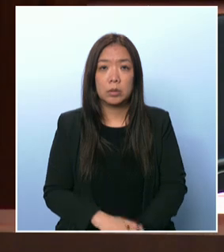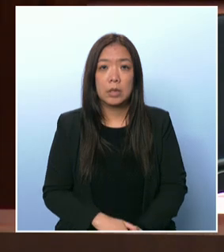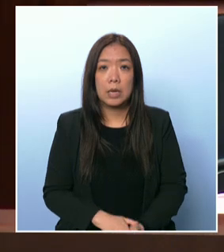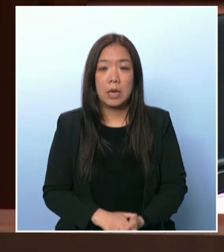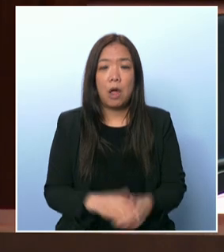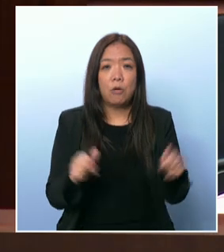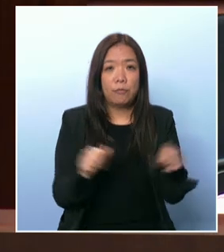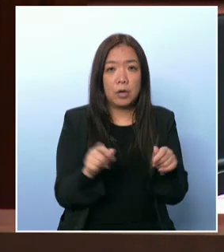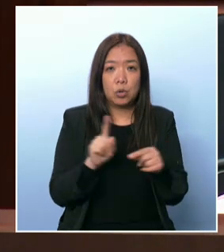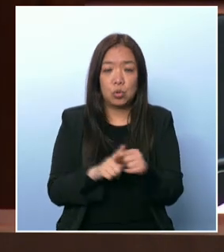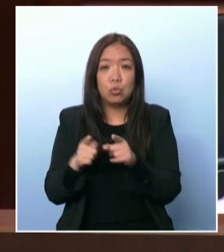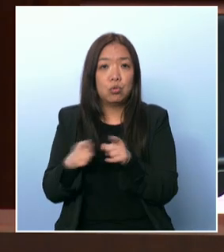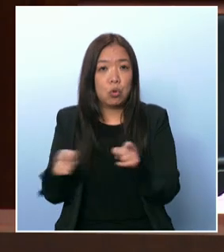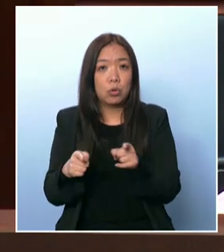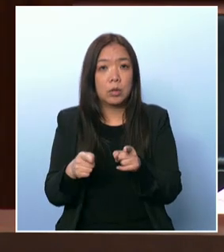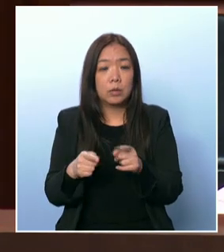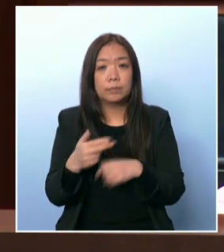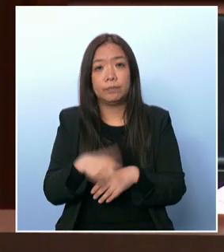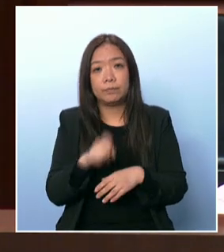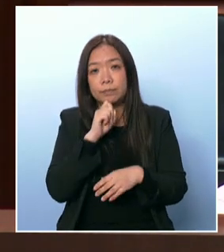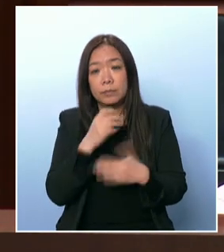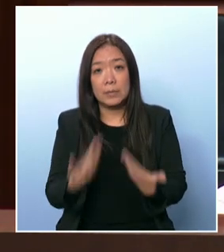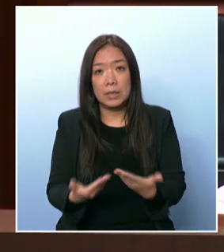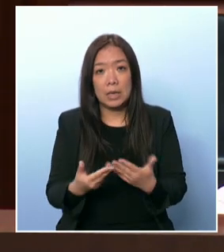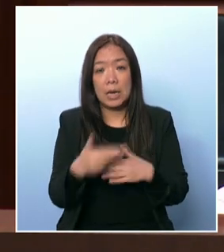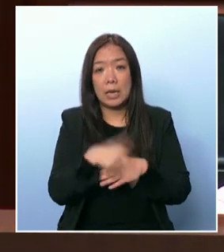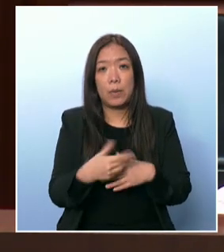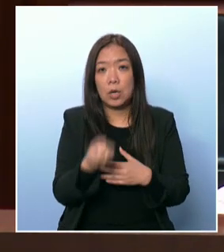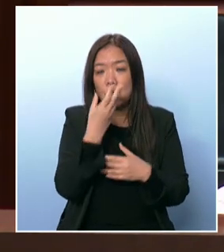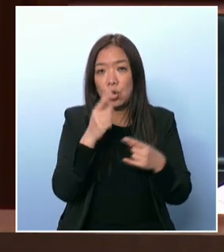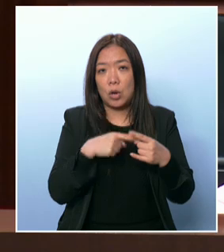Back in the 2018 policy address, we